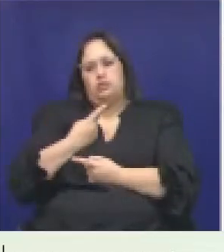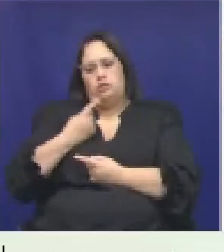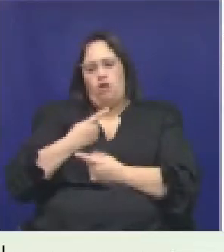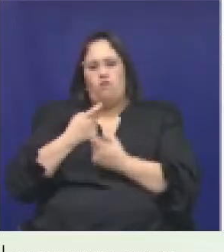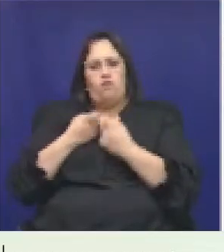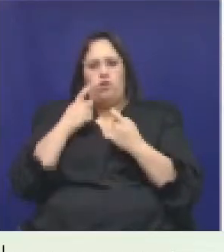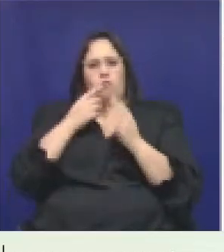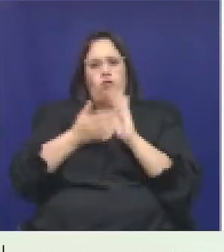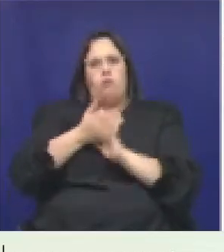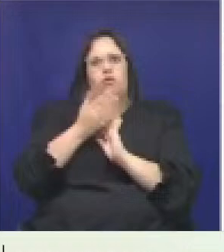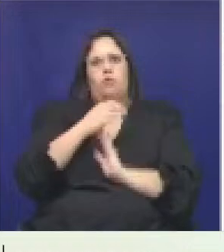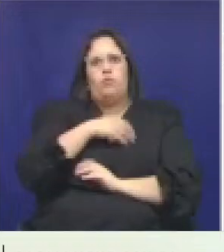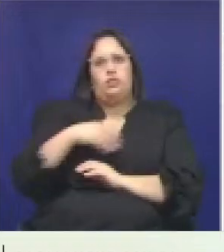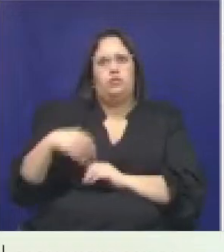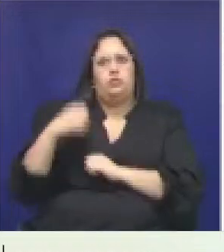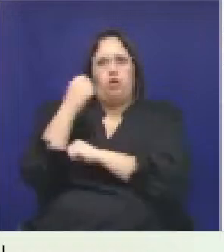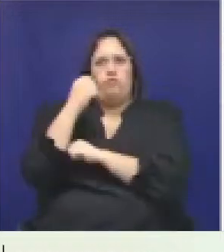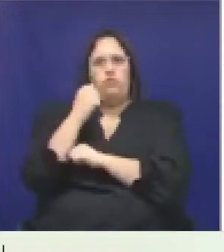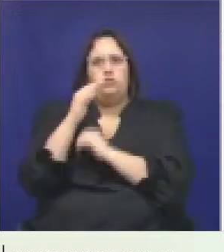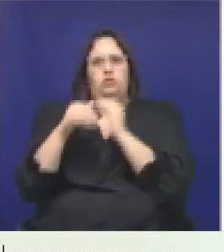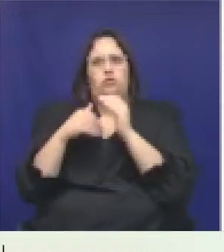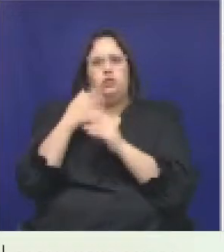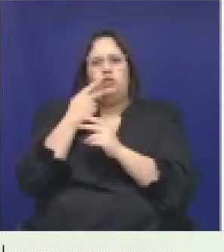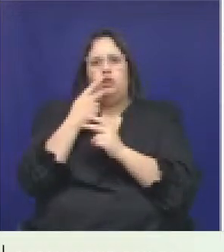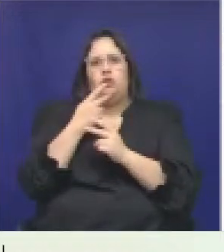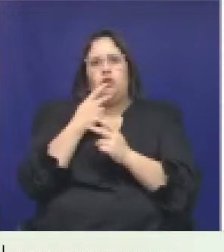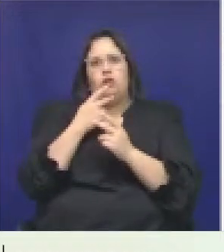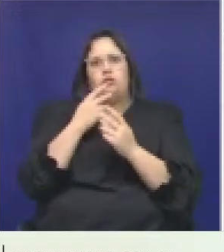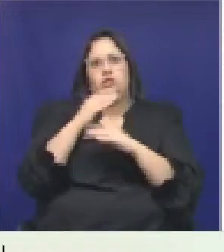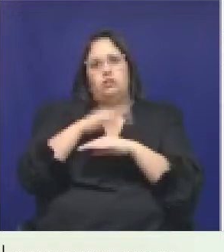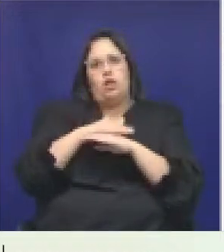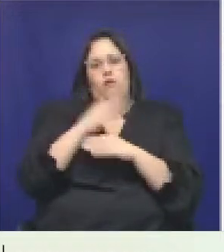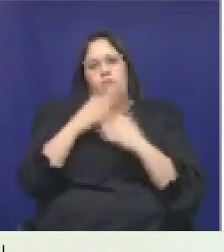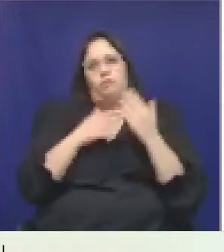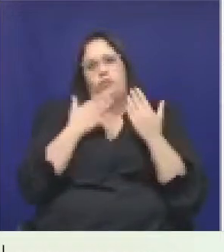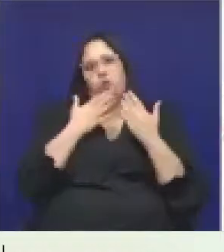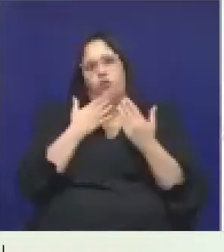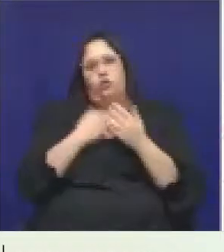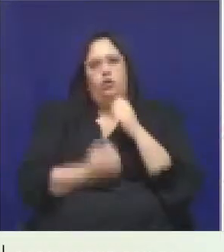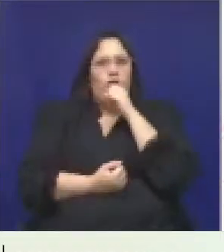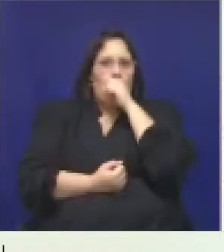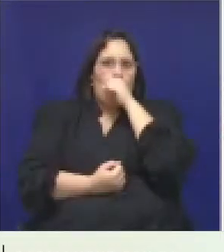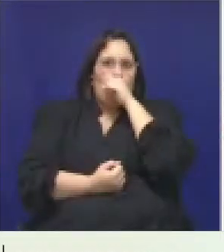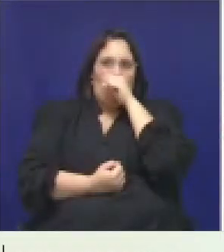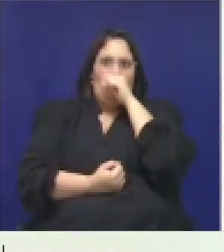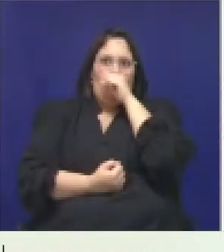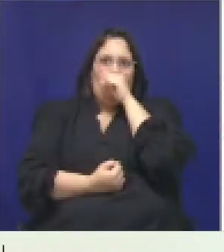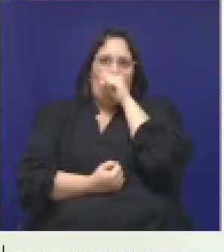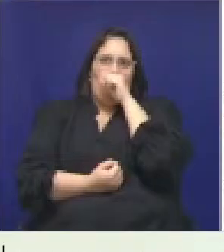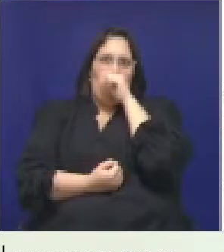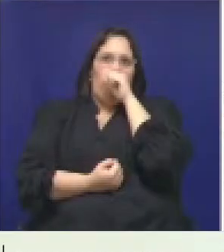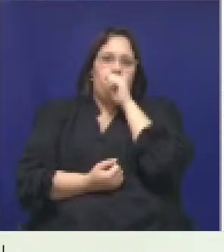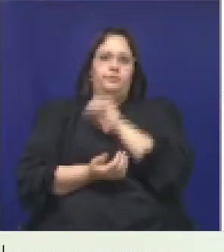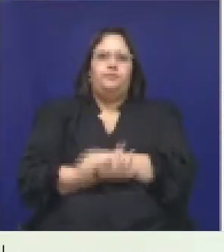from running the President's Honourable office Member, and overseeing. your Stats time SA. has expired. Thank you.